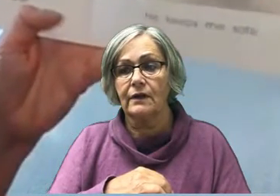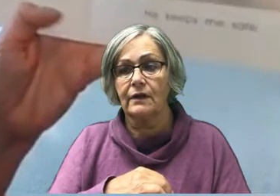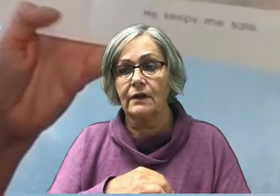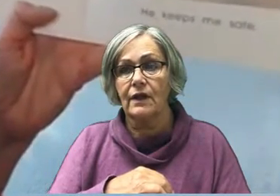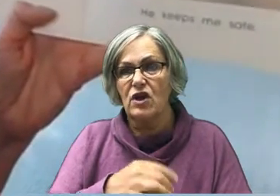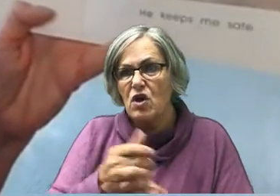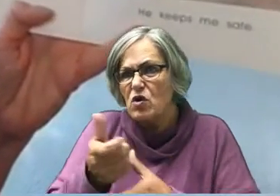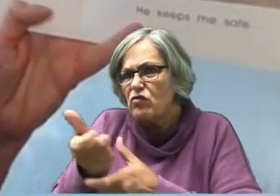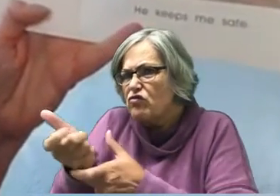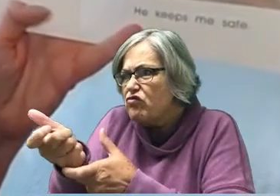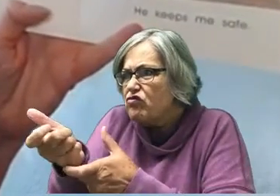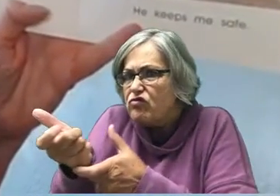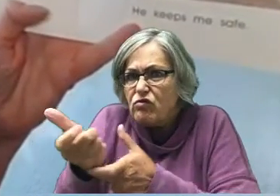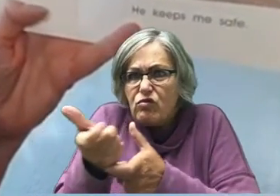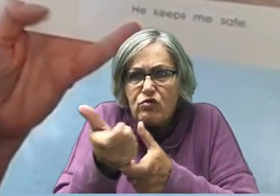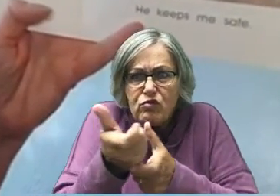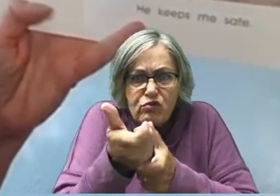he sprays water,